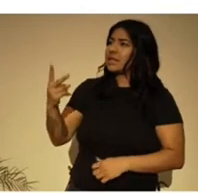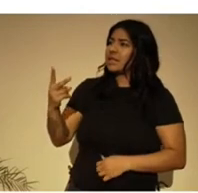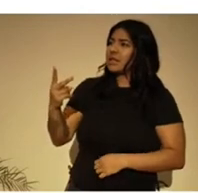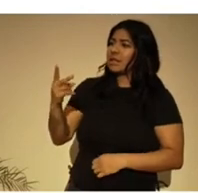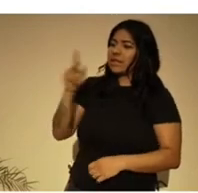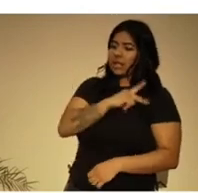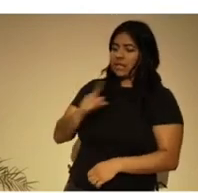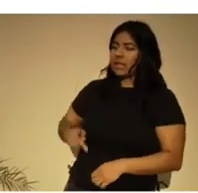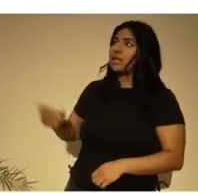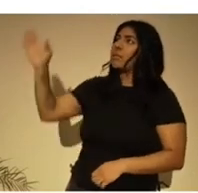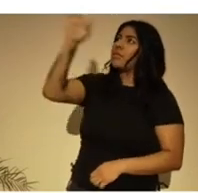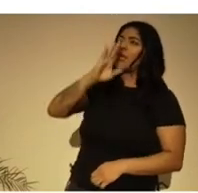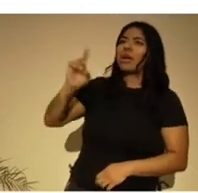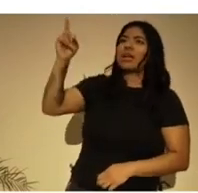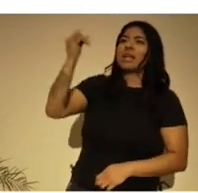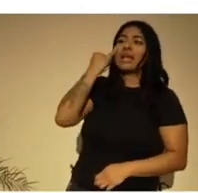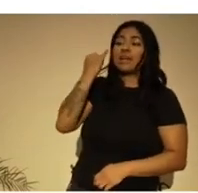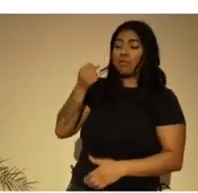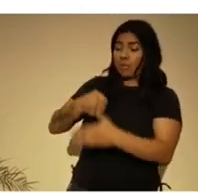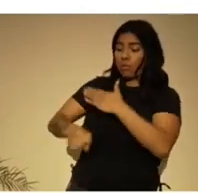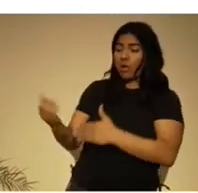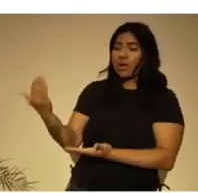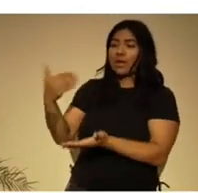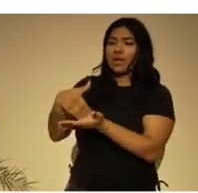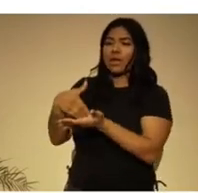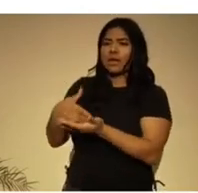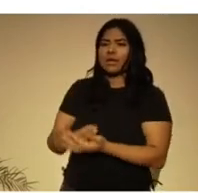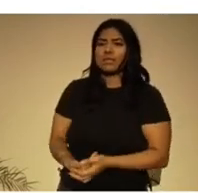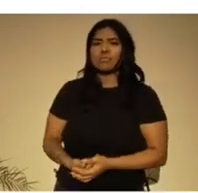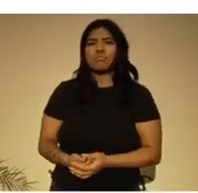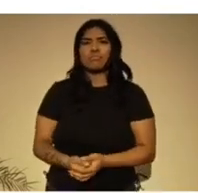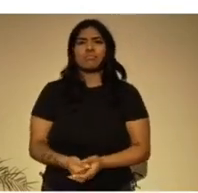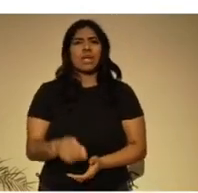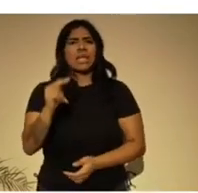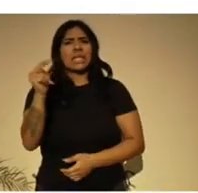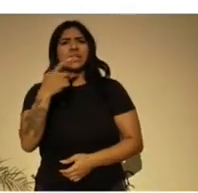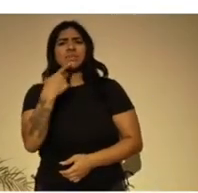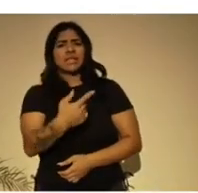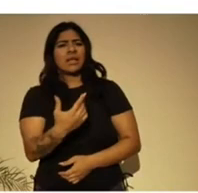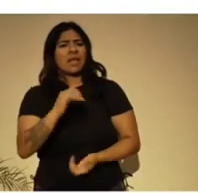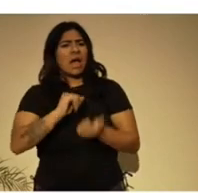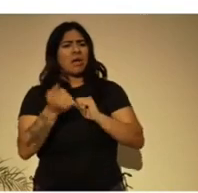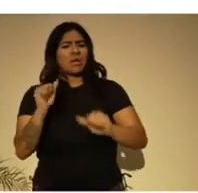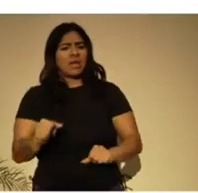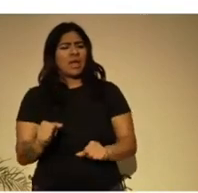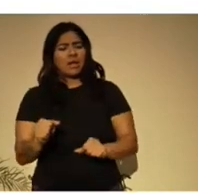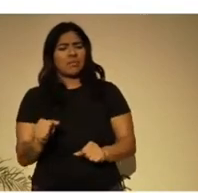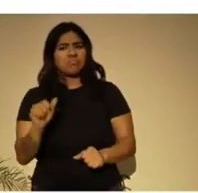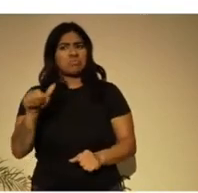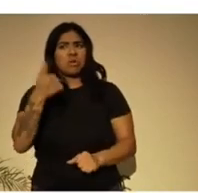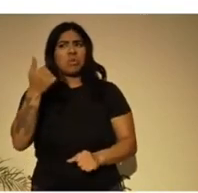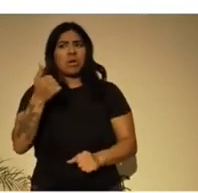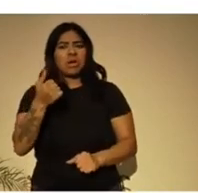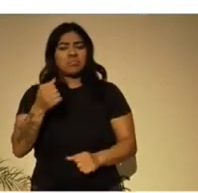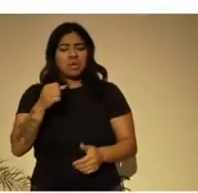the kingdom of God unless they are born again. How can someone be born when they are old? Nicodemus